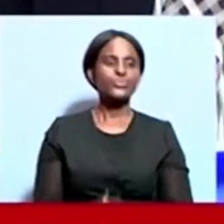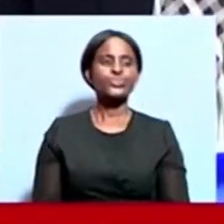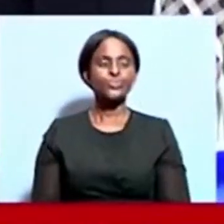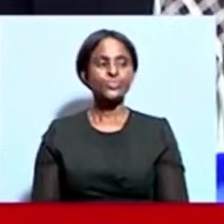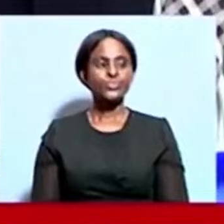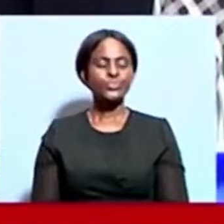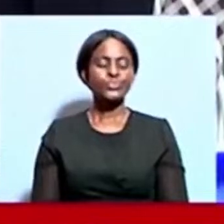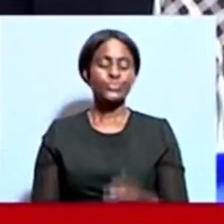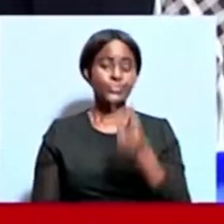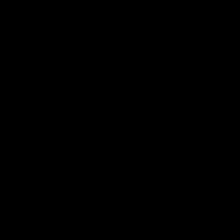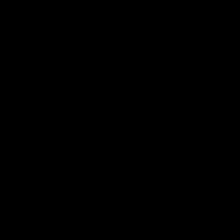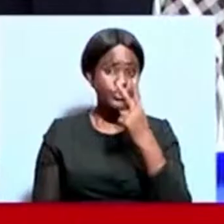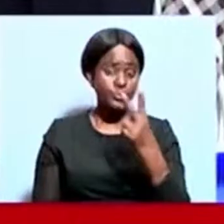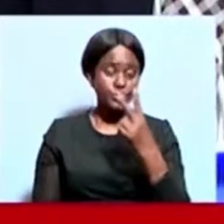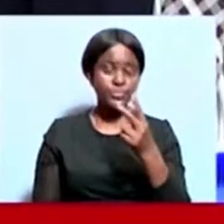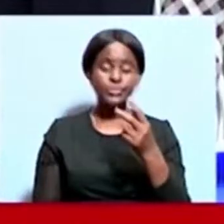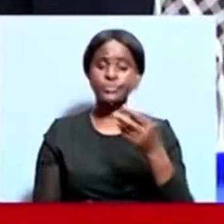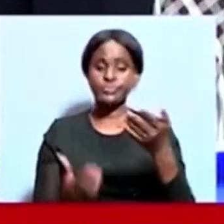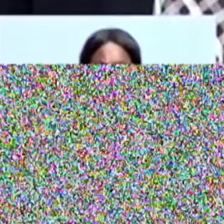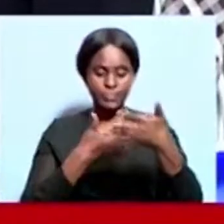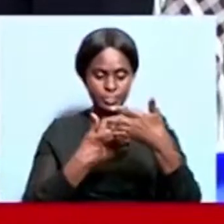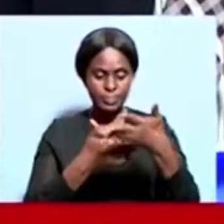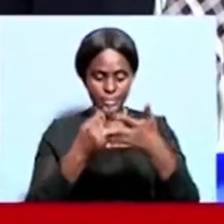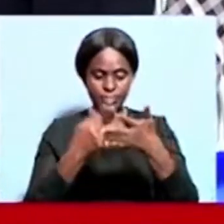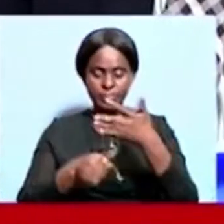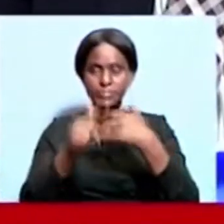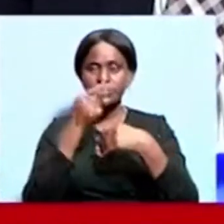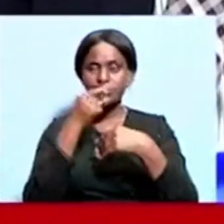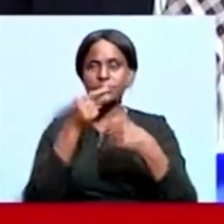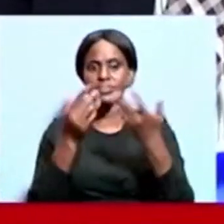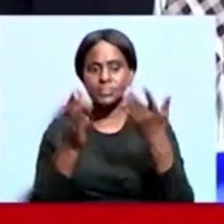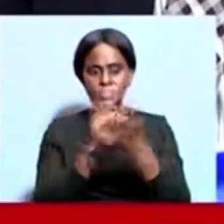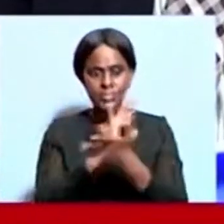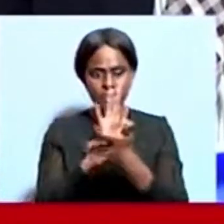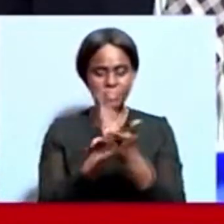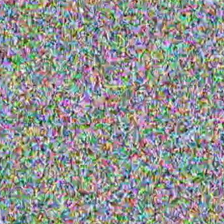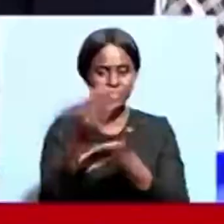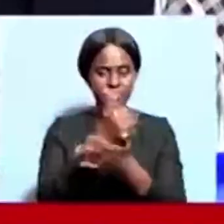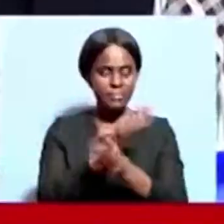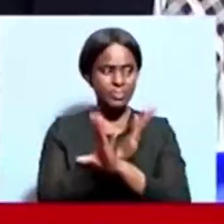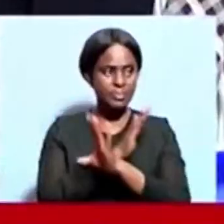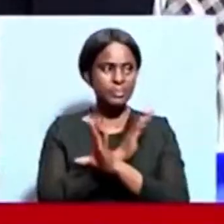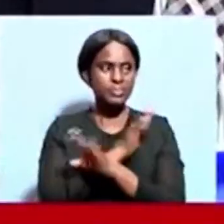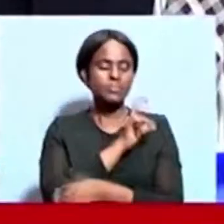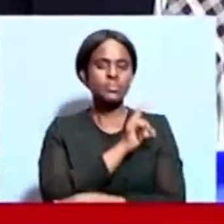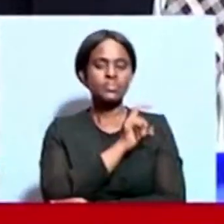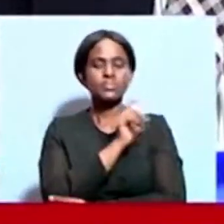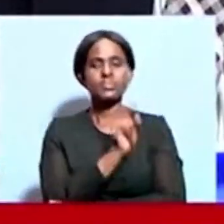you see there that says documents collected by Zambia police.